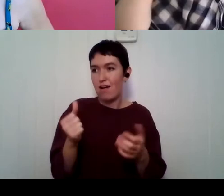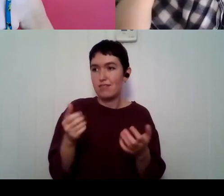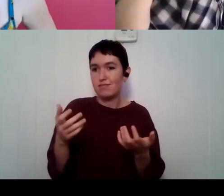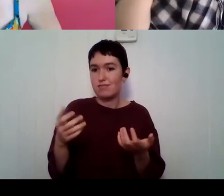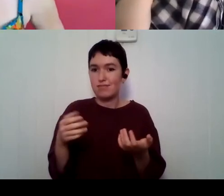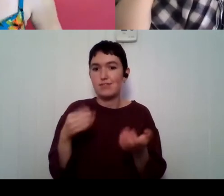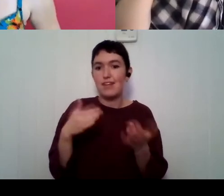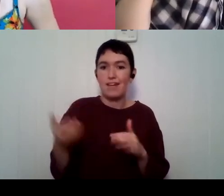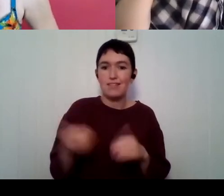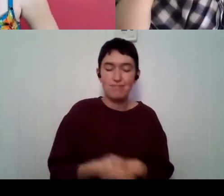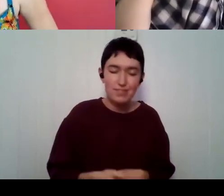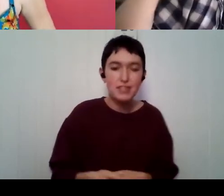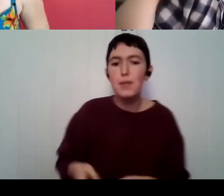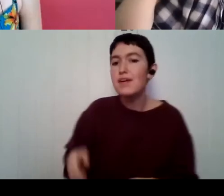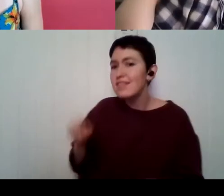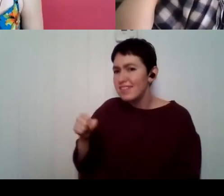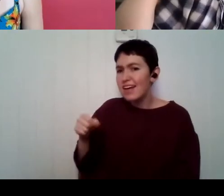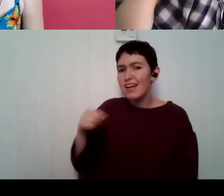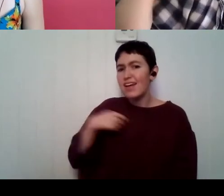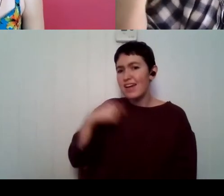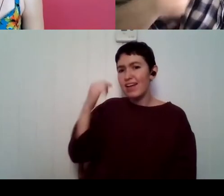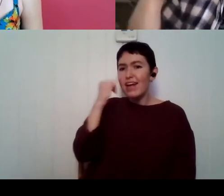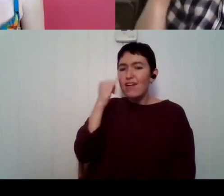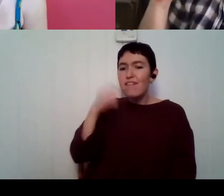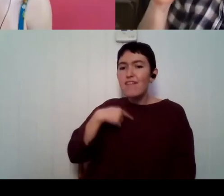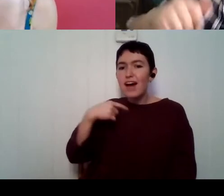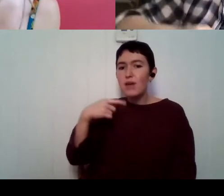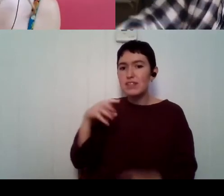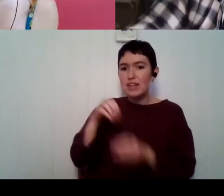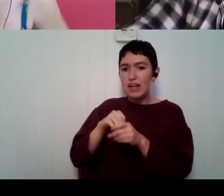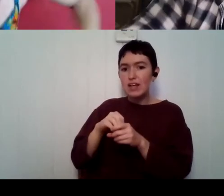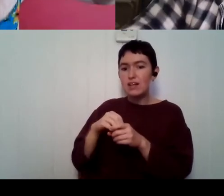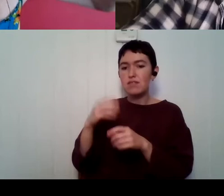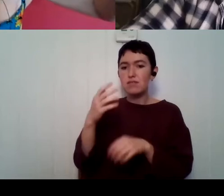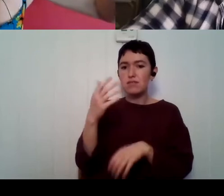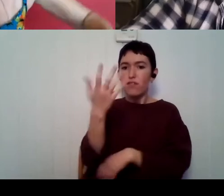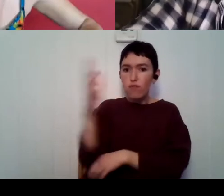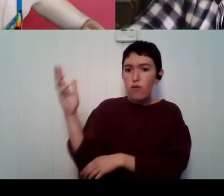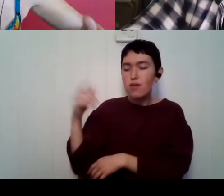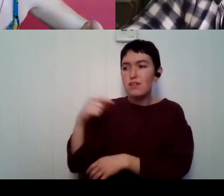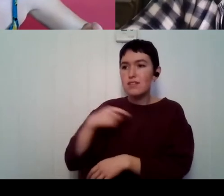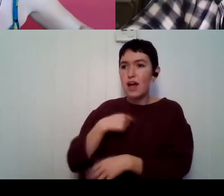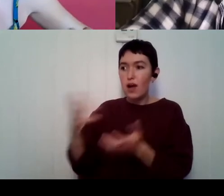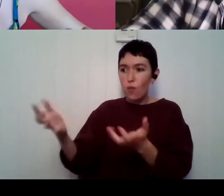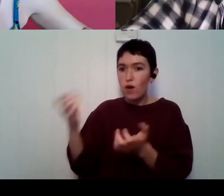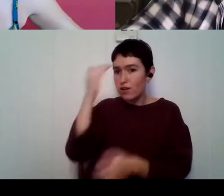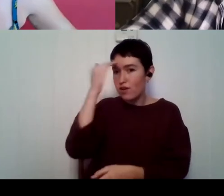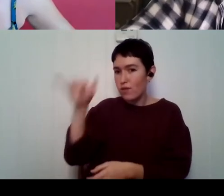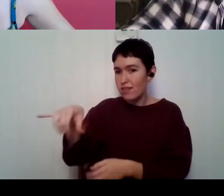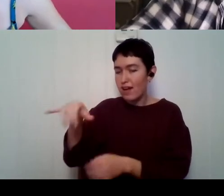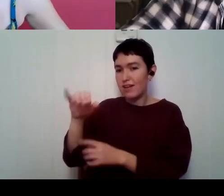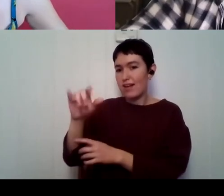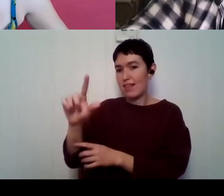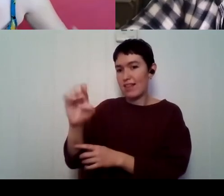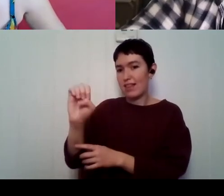forest, the jungle, like want to know what's the leopard sound so I can like get out of there. Okay. Yeah. Oh, and a howler monkey, real quick, I can teach